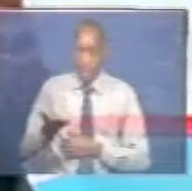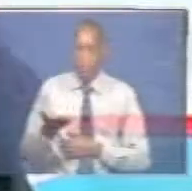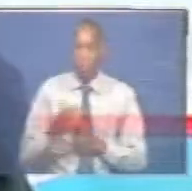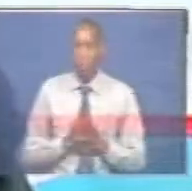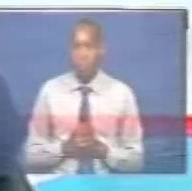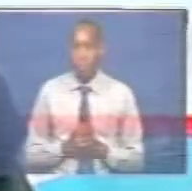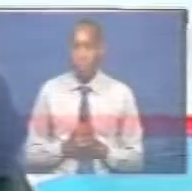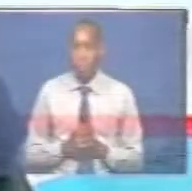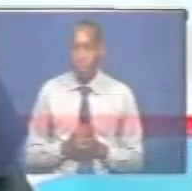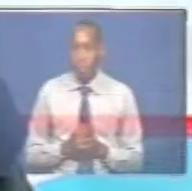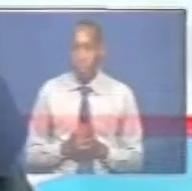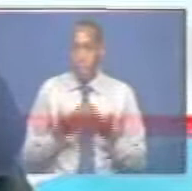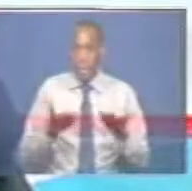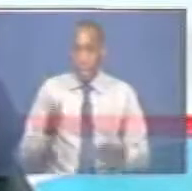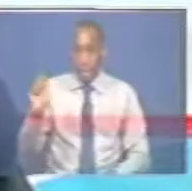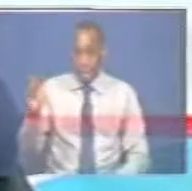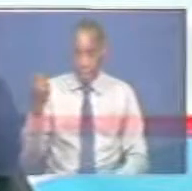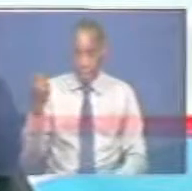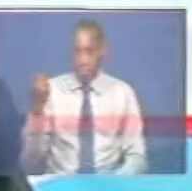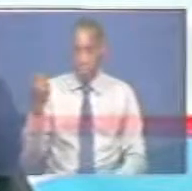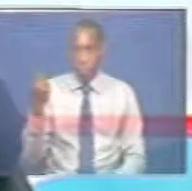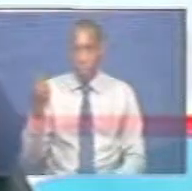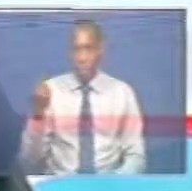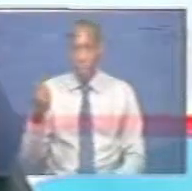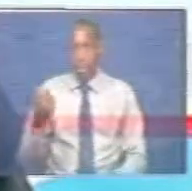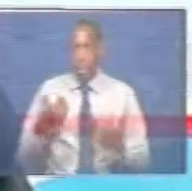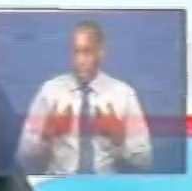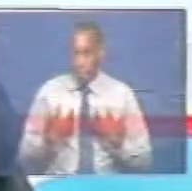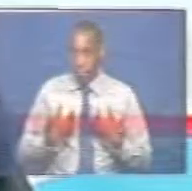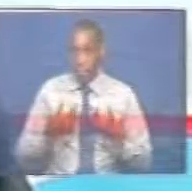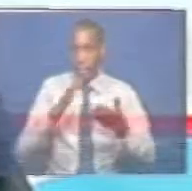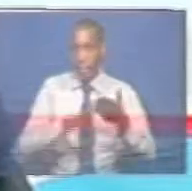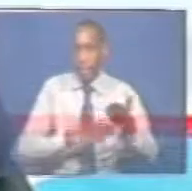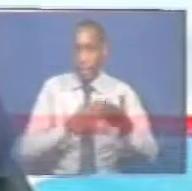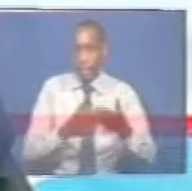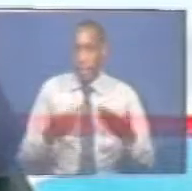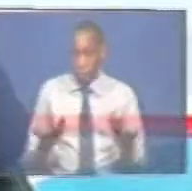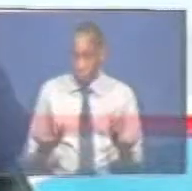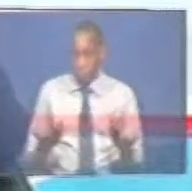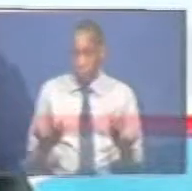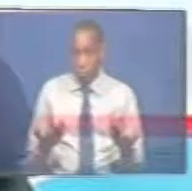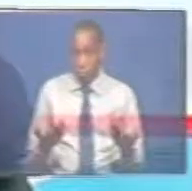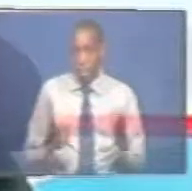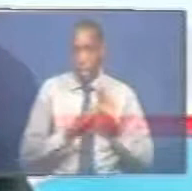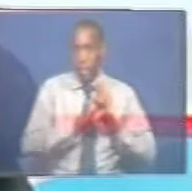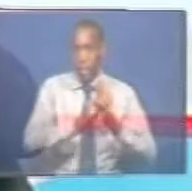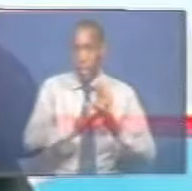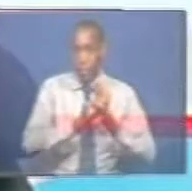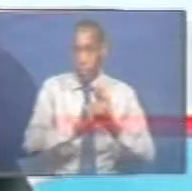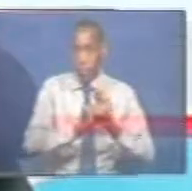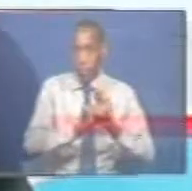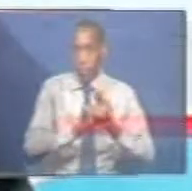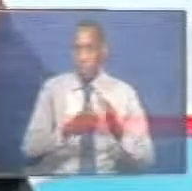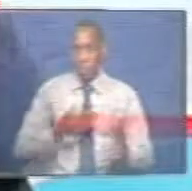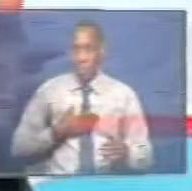on. So in Kenya, as much as they do that, there should be that structure whereby like, for instance, I'm a fan of Gor